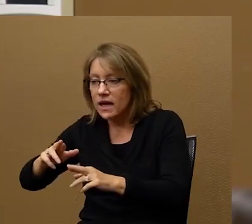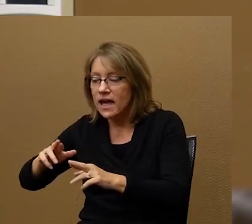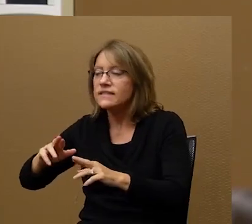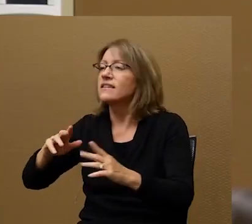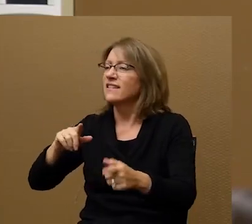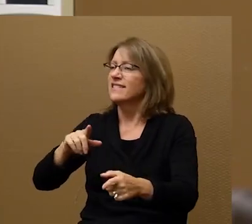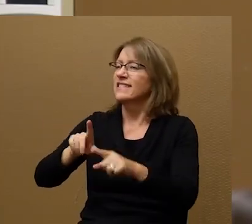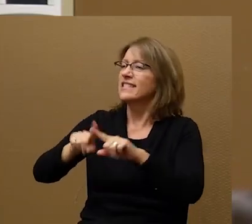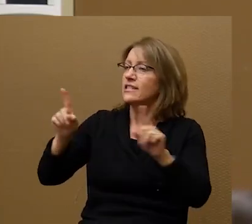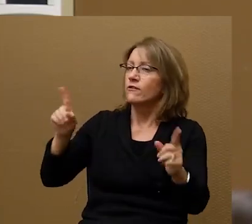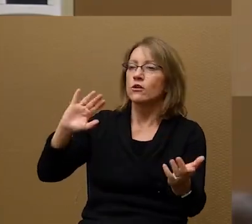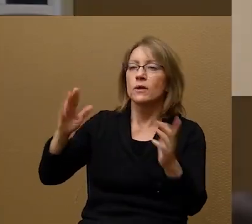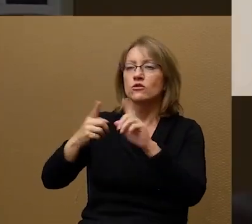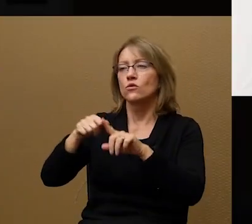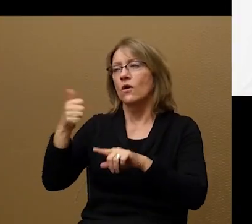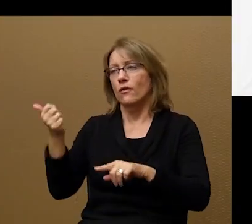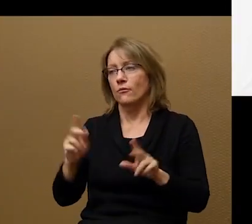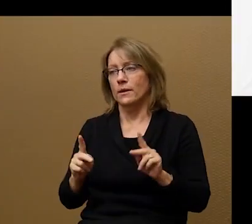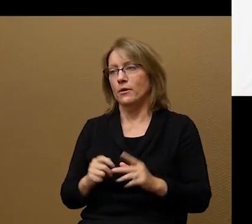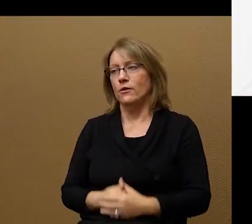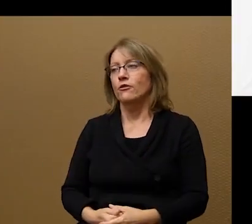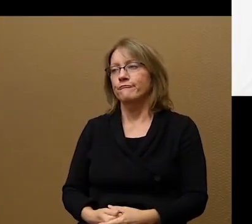others.